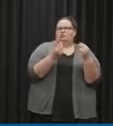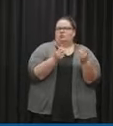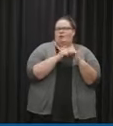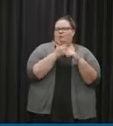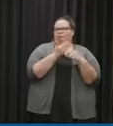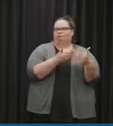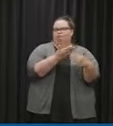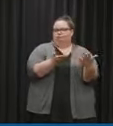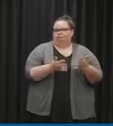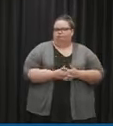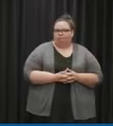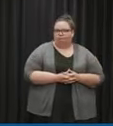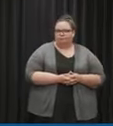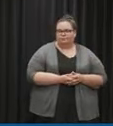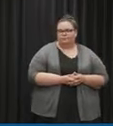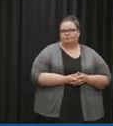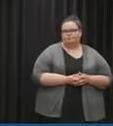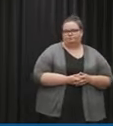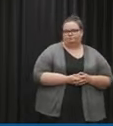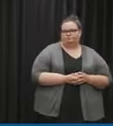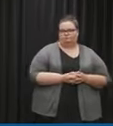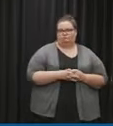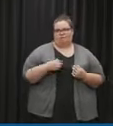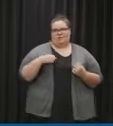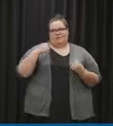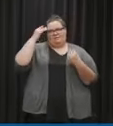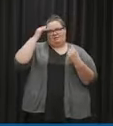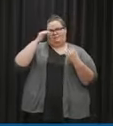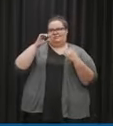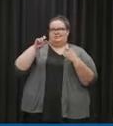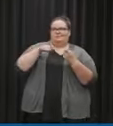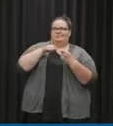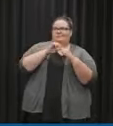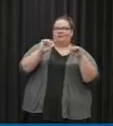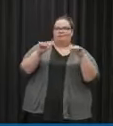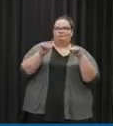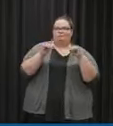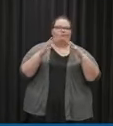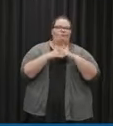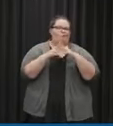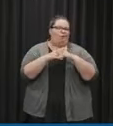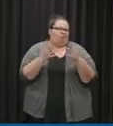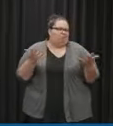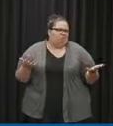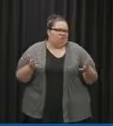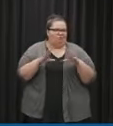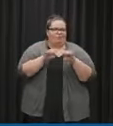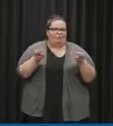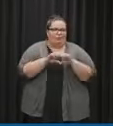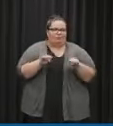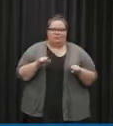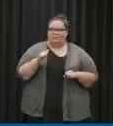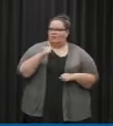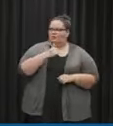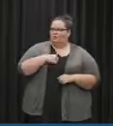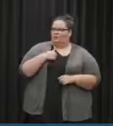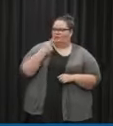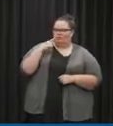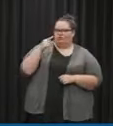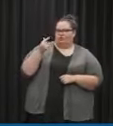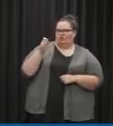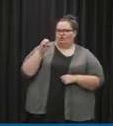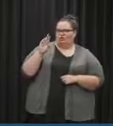to enacting those sports. I'm thinking of something like football, for instance. This is for George Daly, I